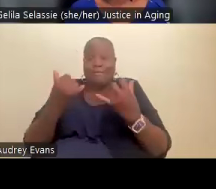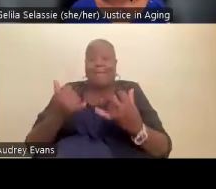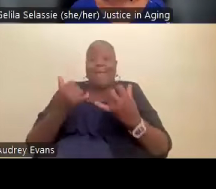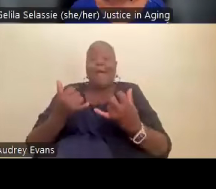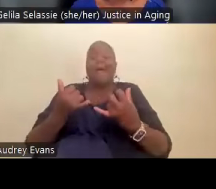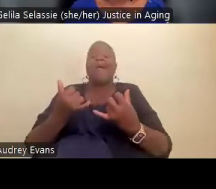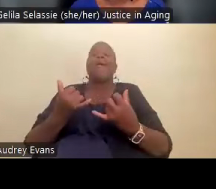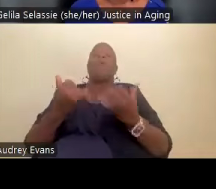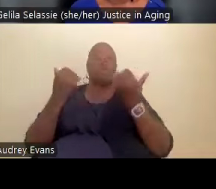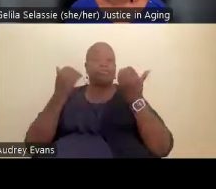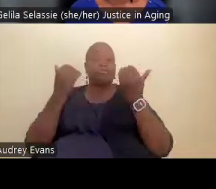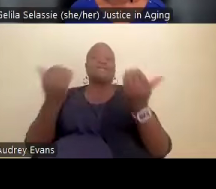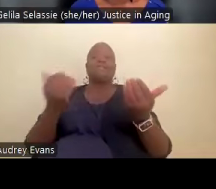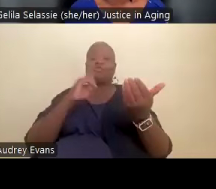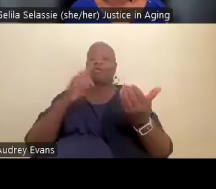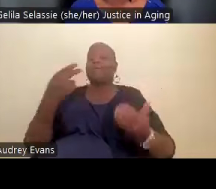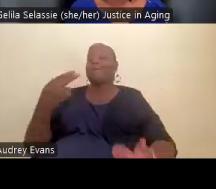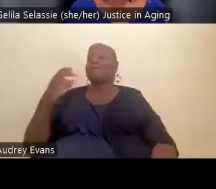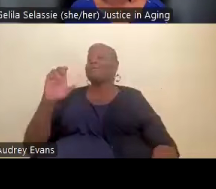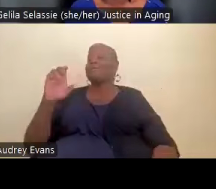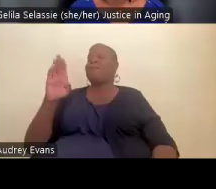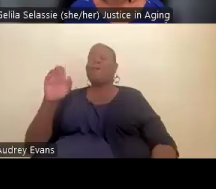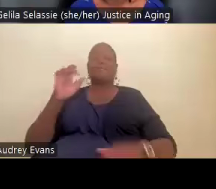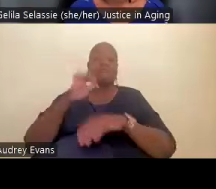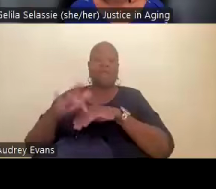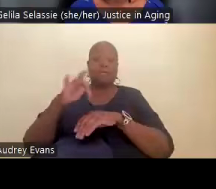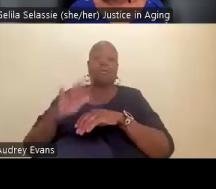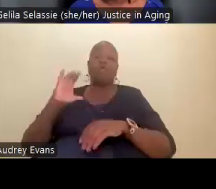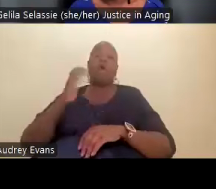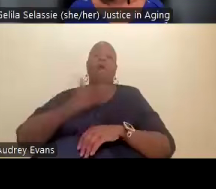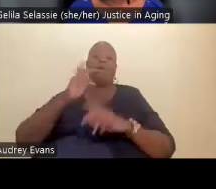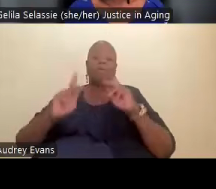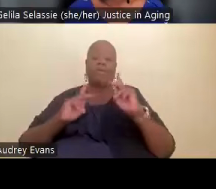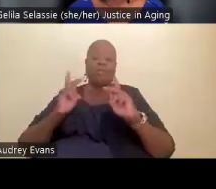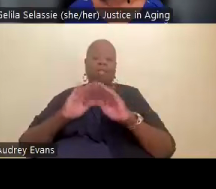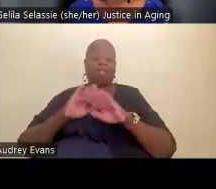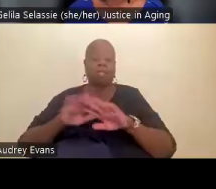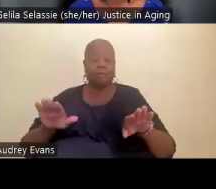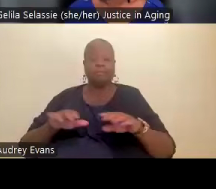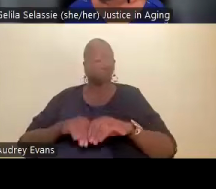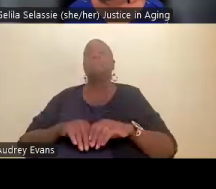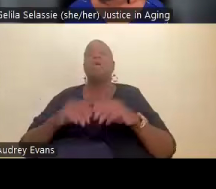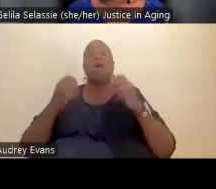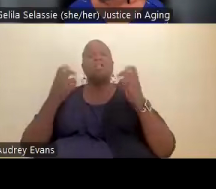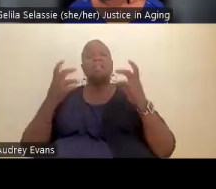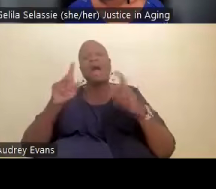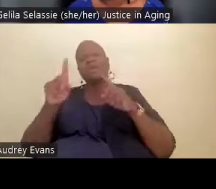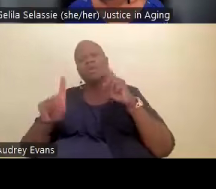just proceeding with making sure that HCBS is available for our people. And then there was a lot of questions